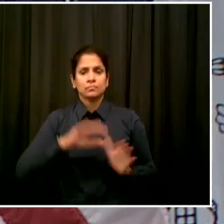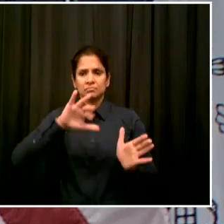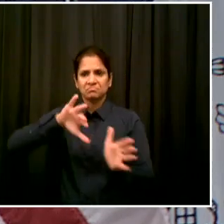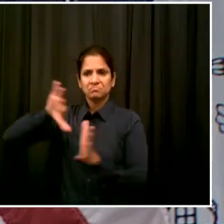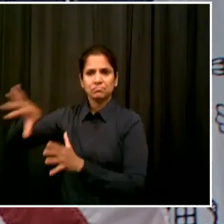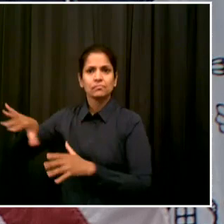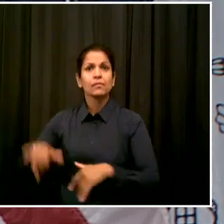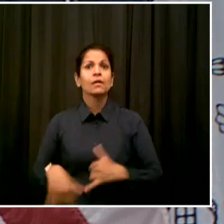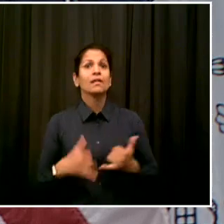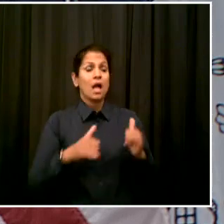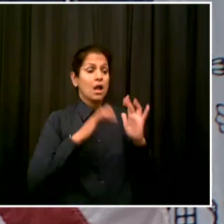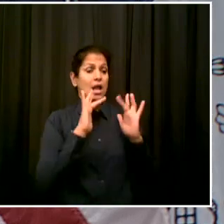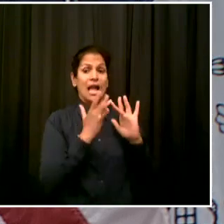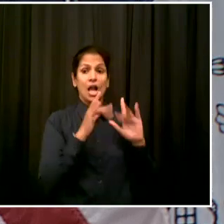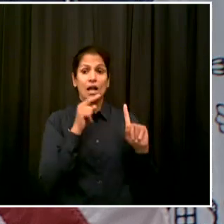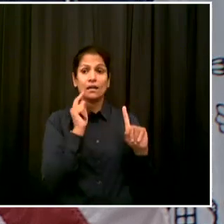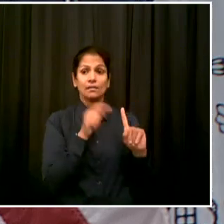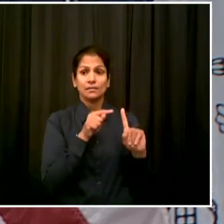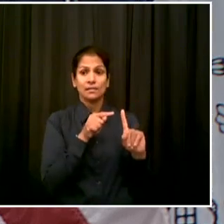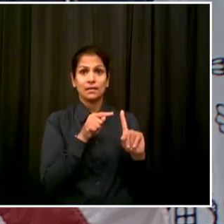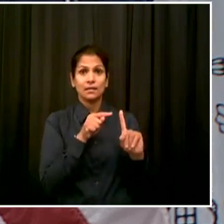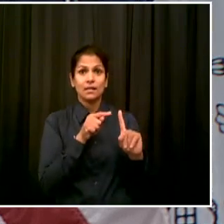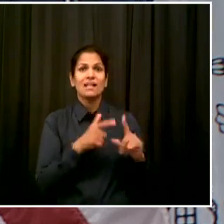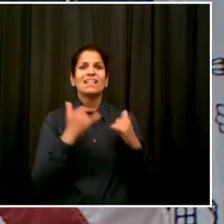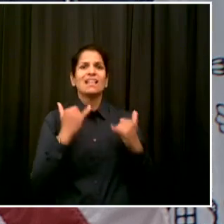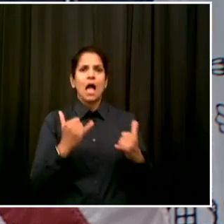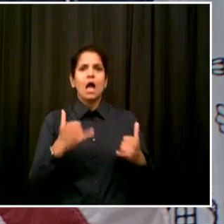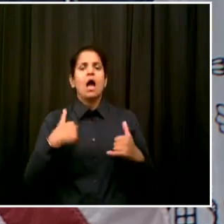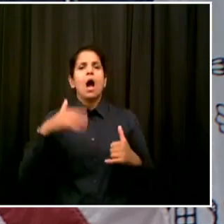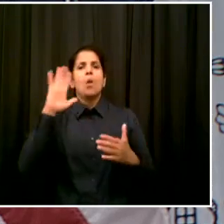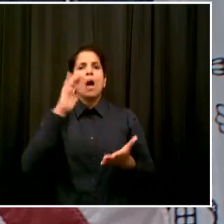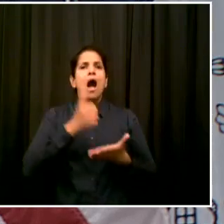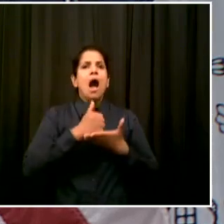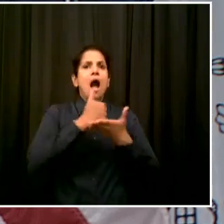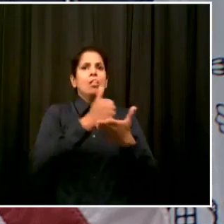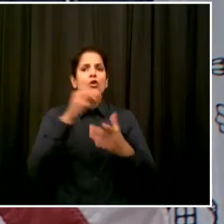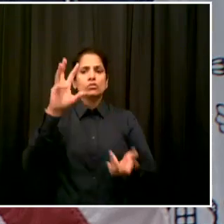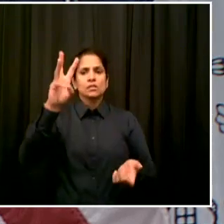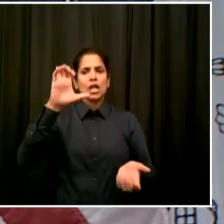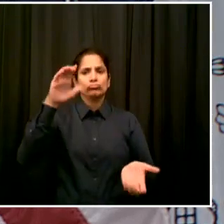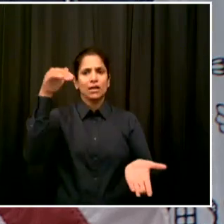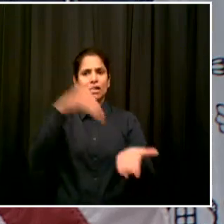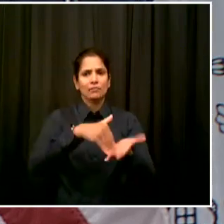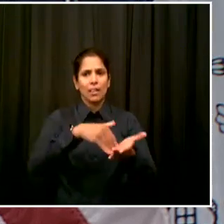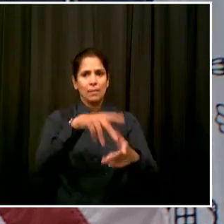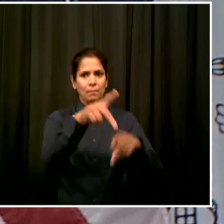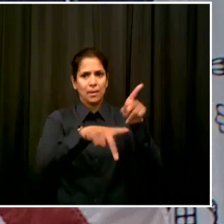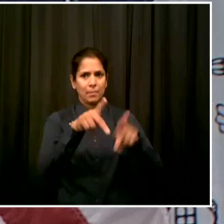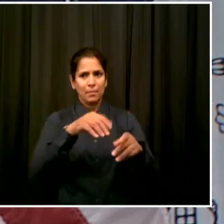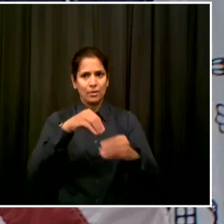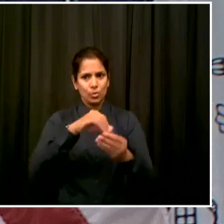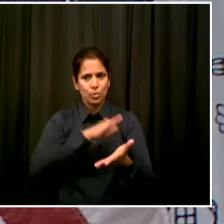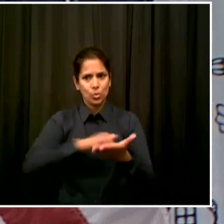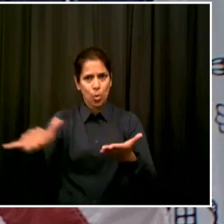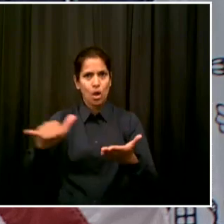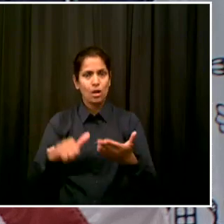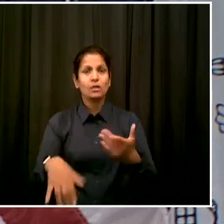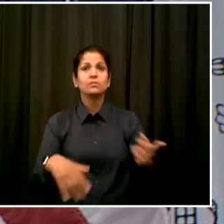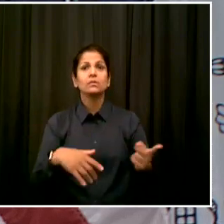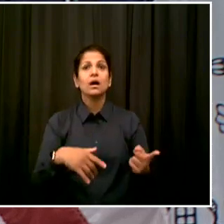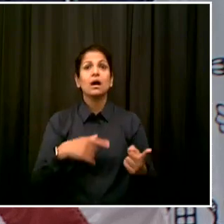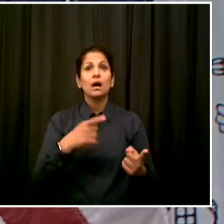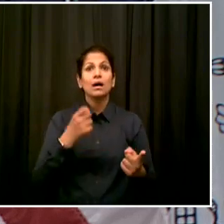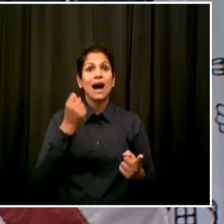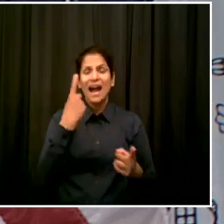will be, there's a heavy, heavy focus on public housing because we have the ability to have a lot of impact in a public housing development, effectively,